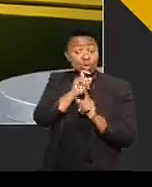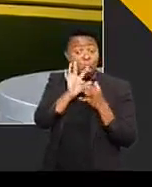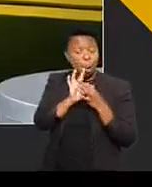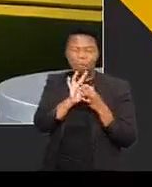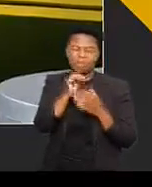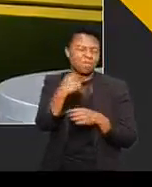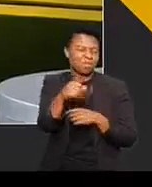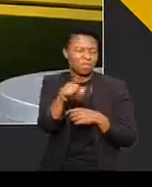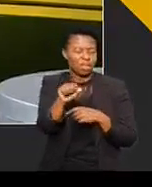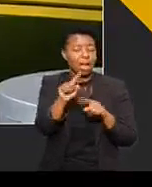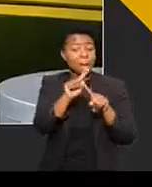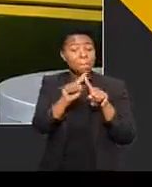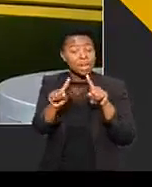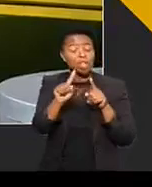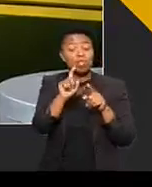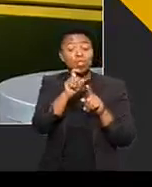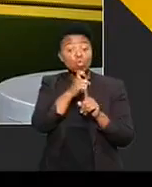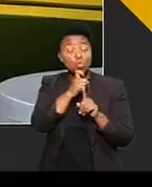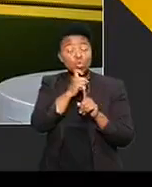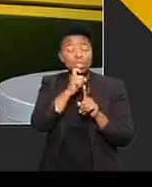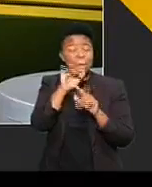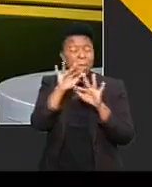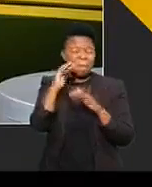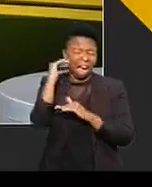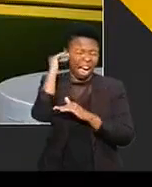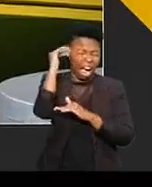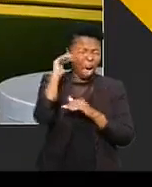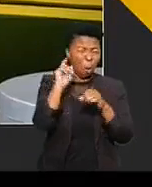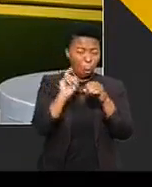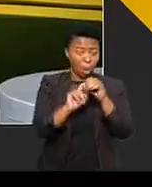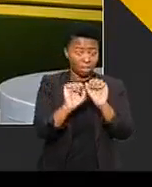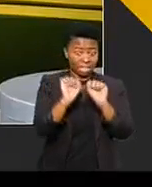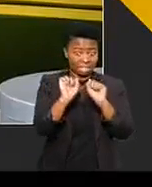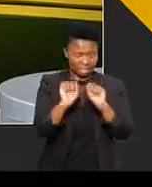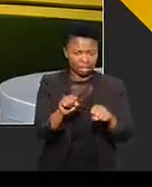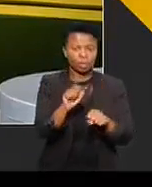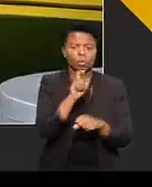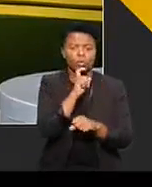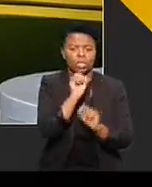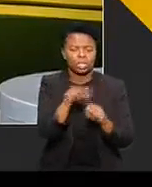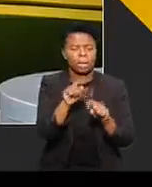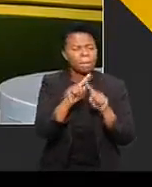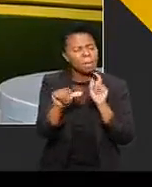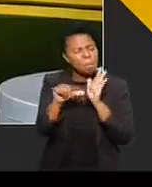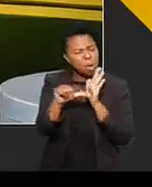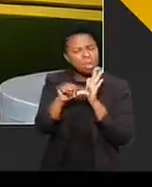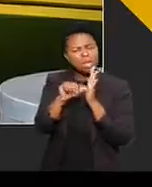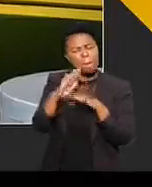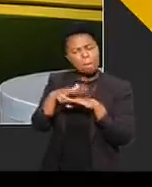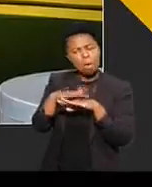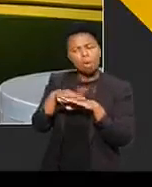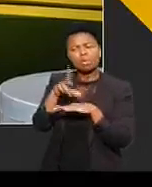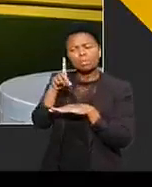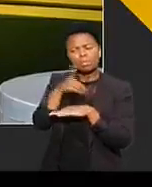that is going to be utilized by high qualified people. And I think that's when then it's beautiful and important for us ukuthi sikhulume kancane nosis, of course,